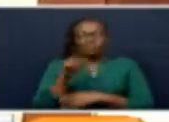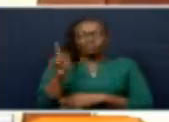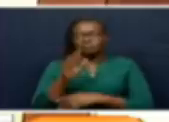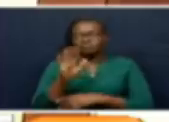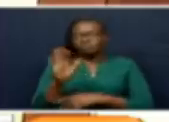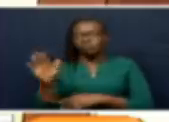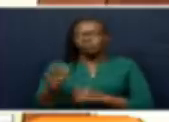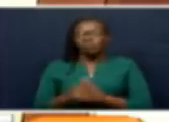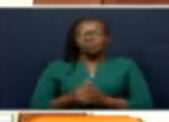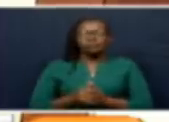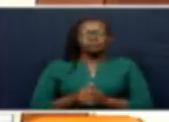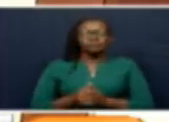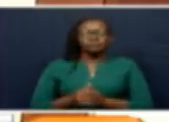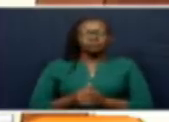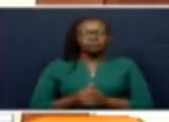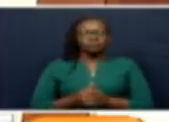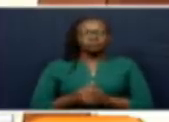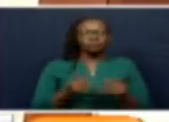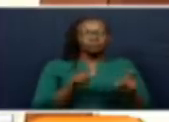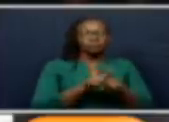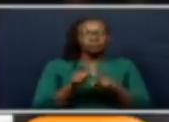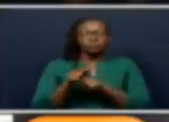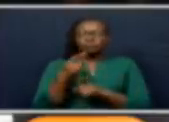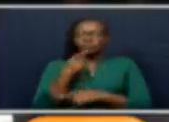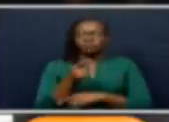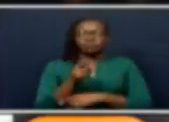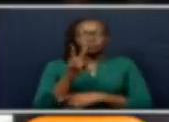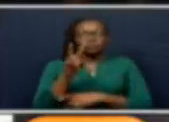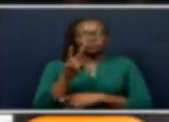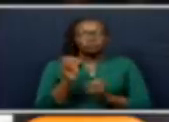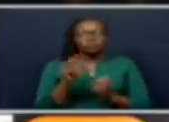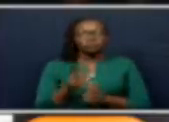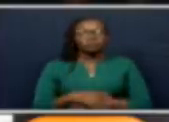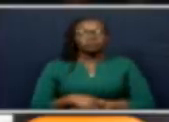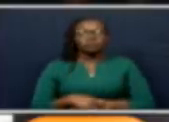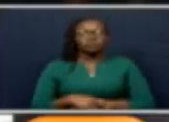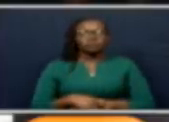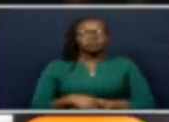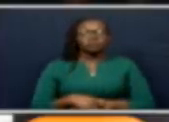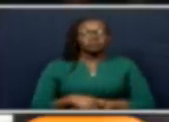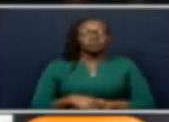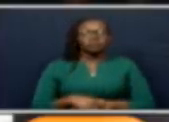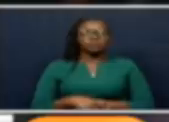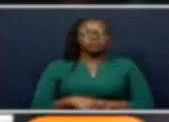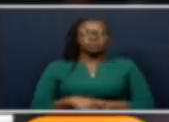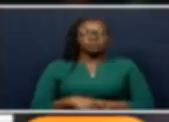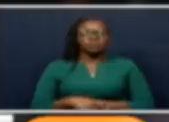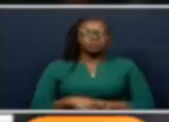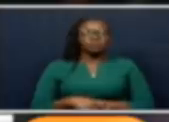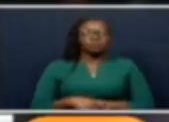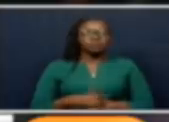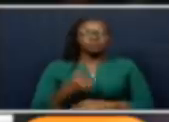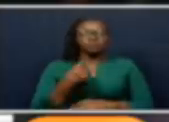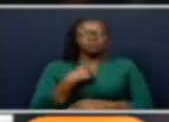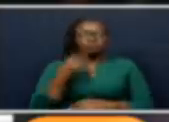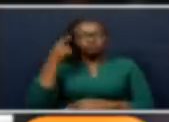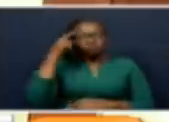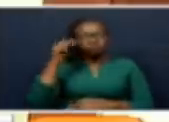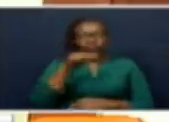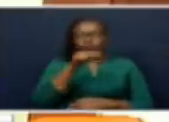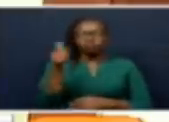told him? Yeah. You and told he him? Said that is okay. To his face? Yeah. And what did he say? He said that is the right person. I don't want hero